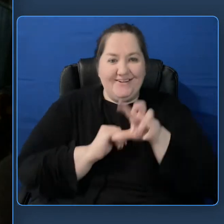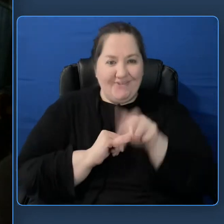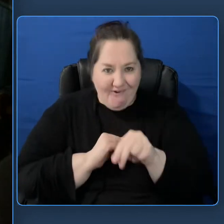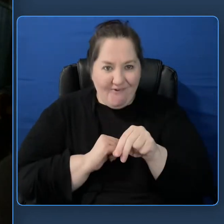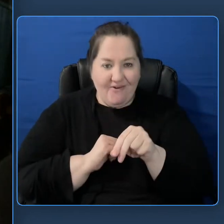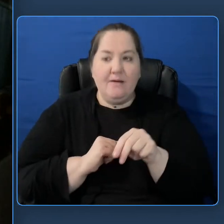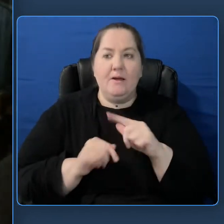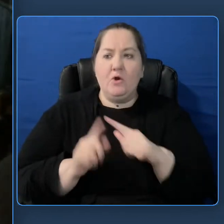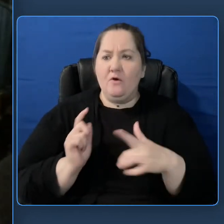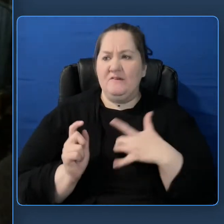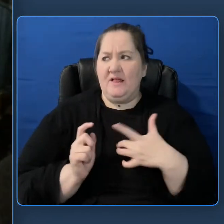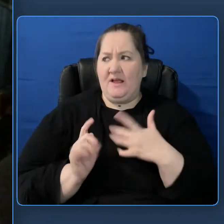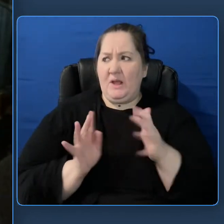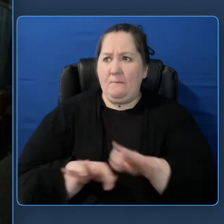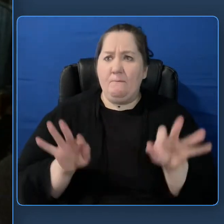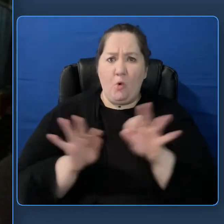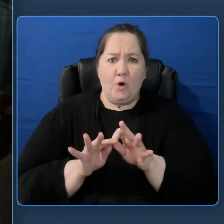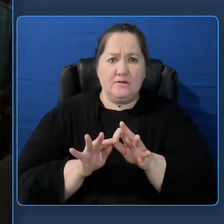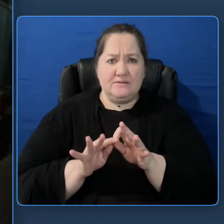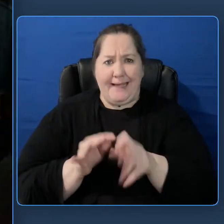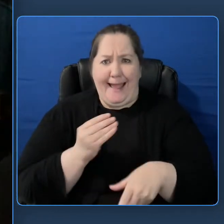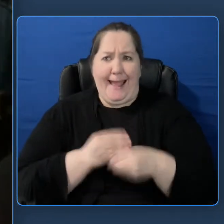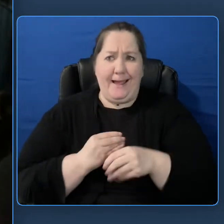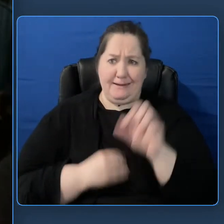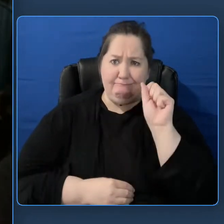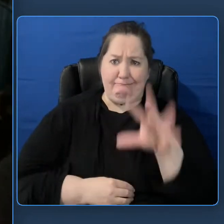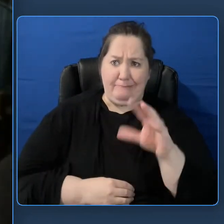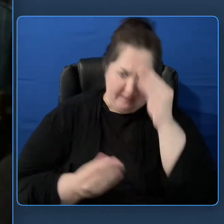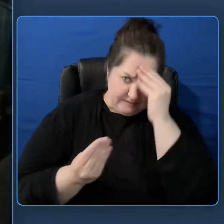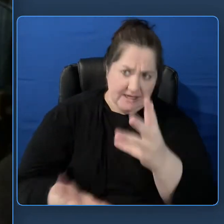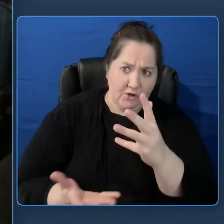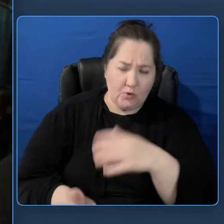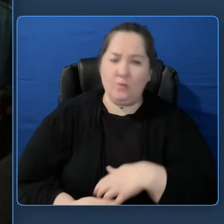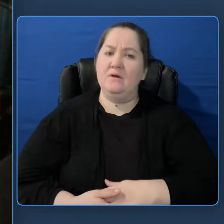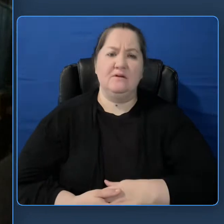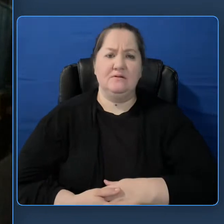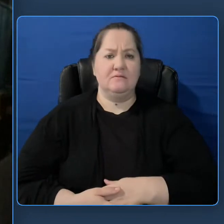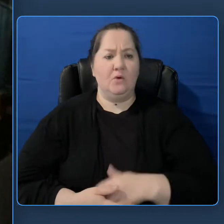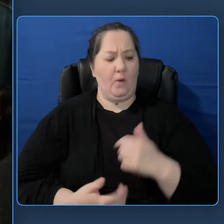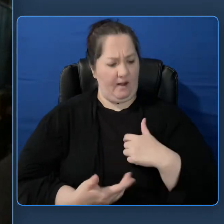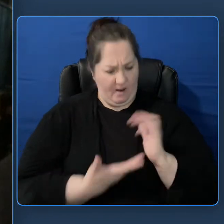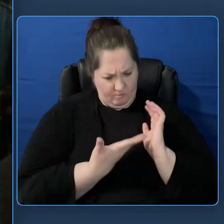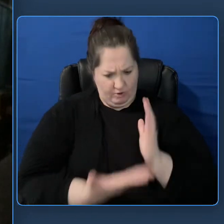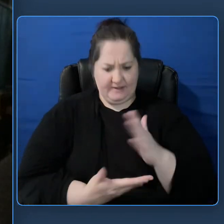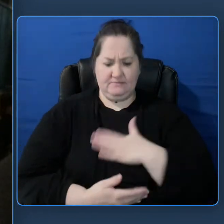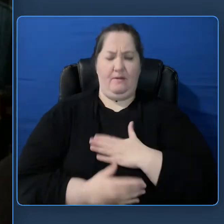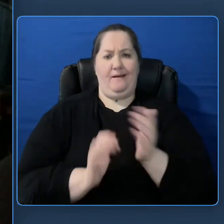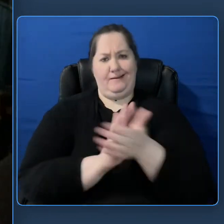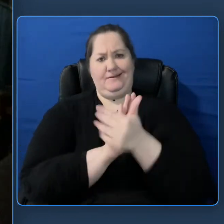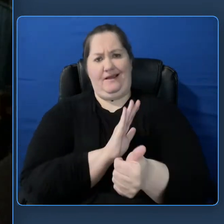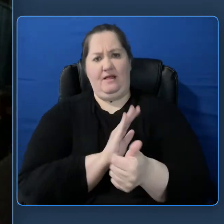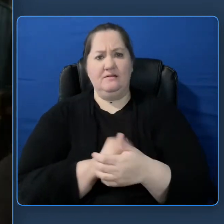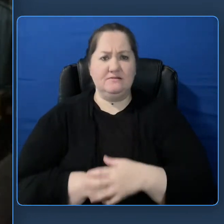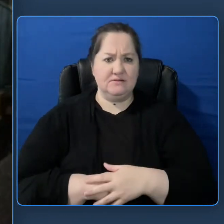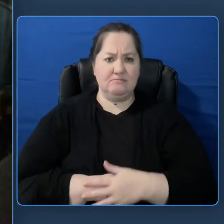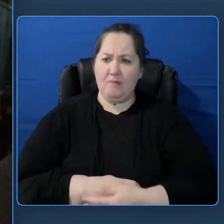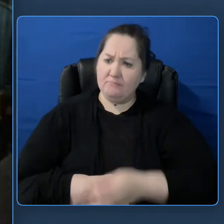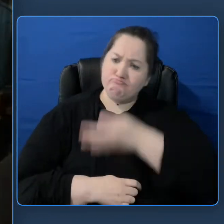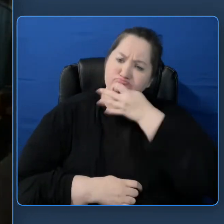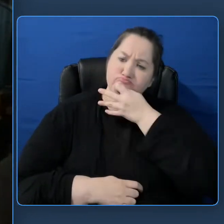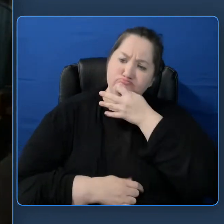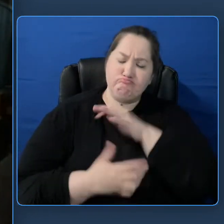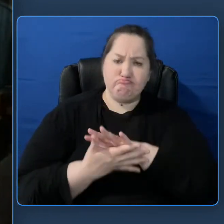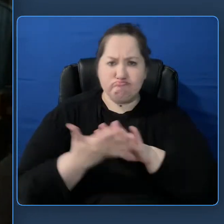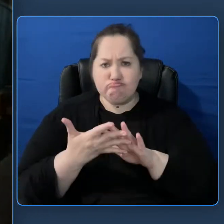where I don't feel like it's important to the conversation because what I'm bringing to the table is my talents, my expertise in